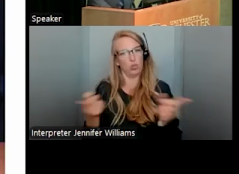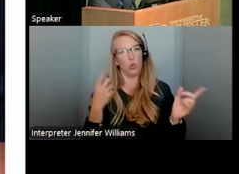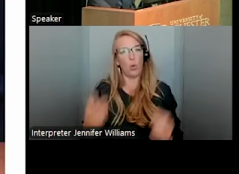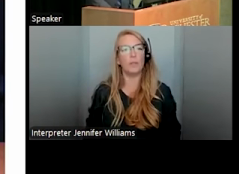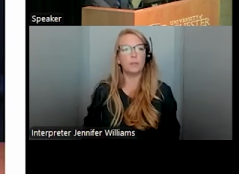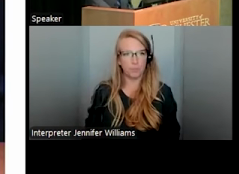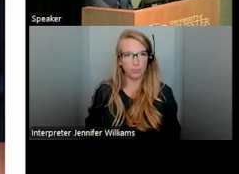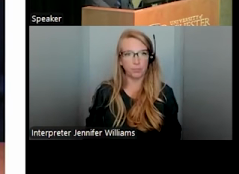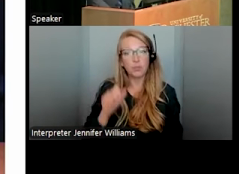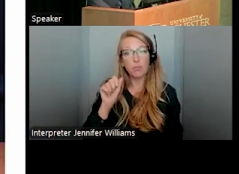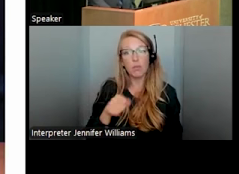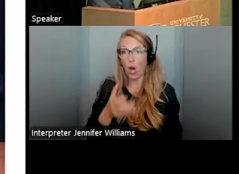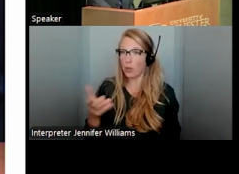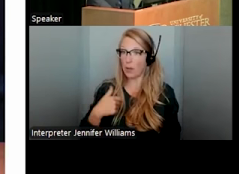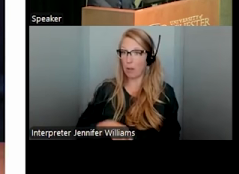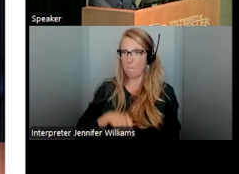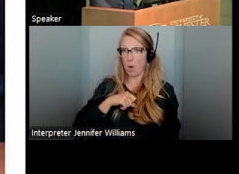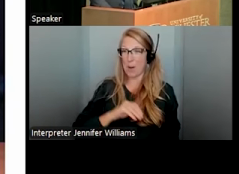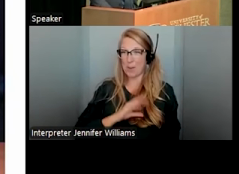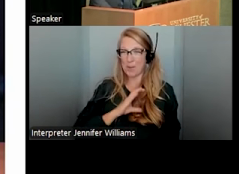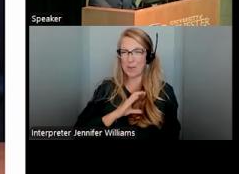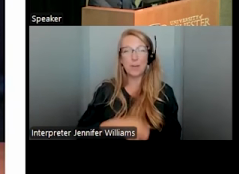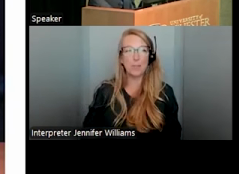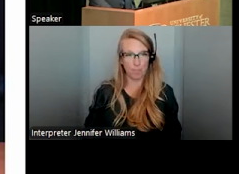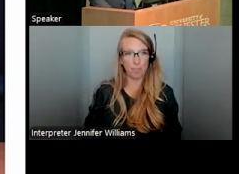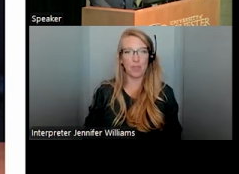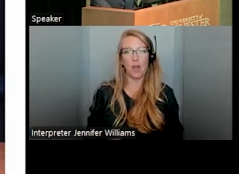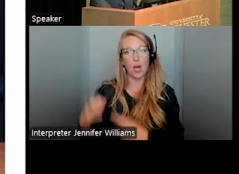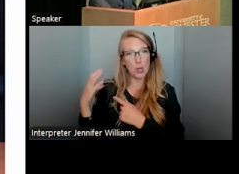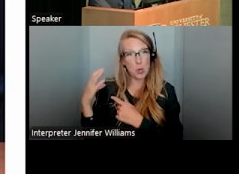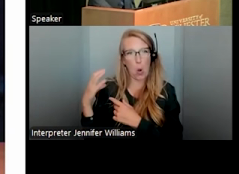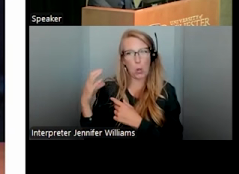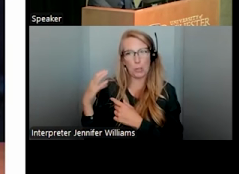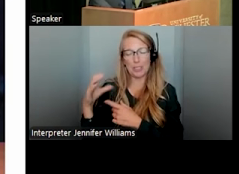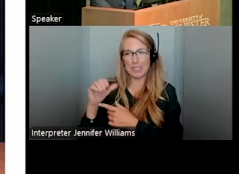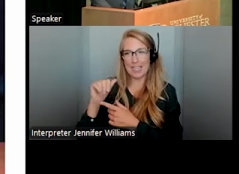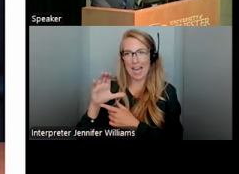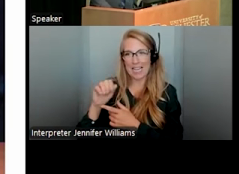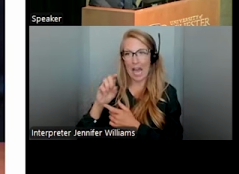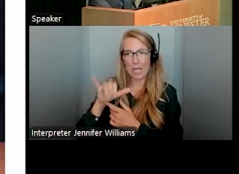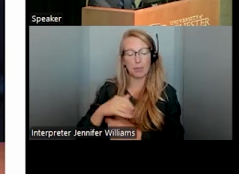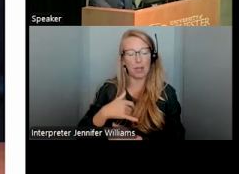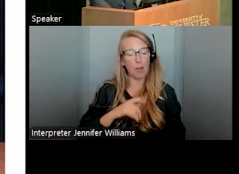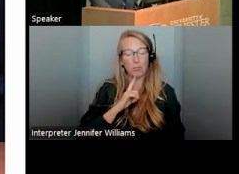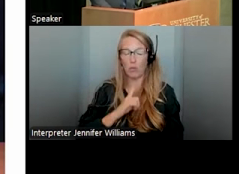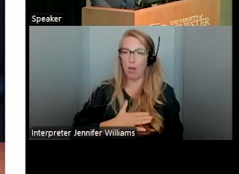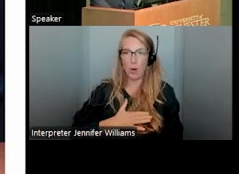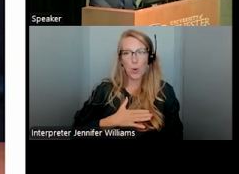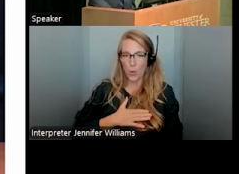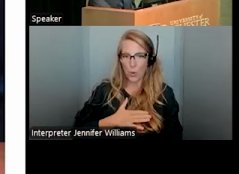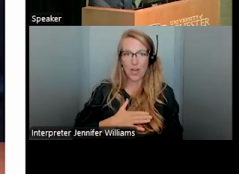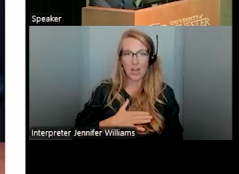Other things that I'm proud of, okay, our coaching academy, I'm really proud of. This, you know, brainchild of